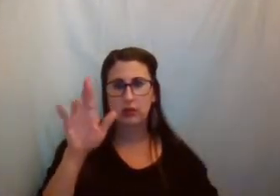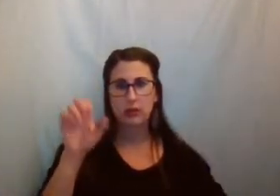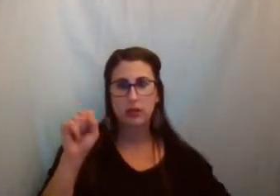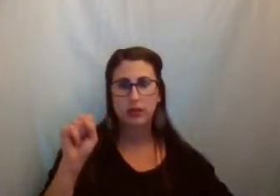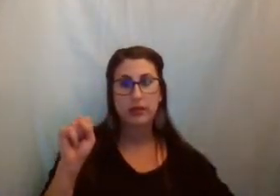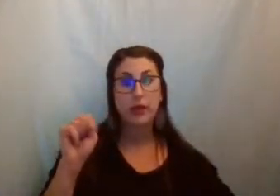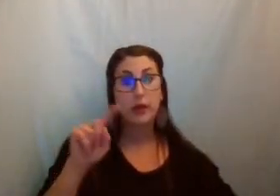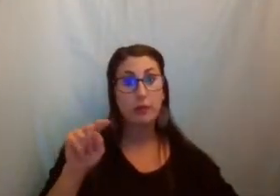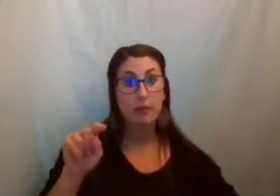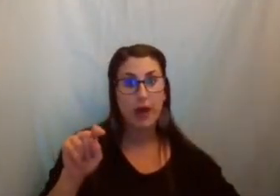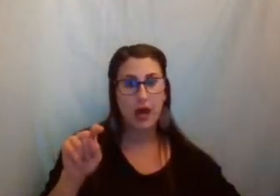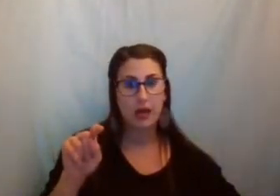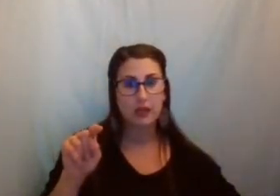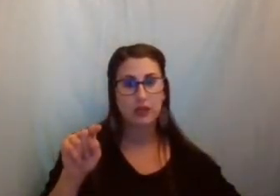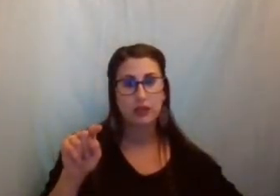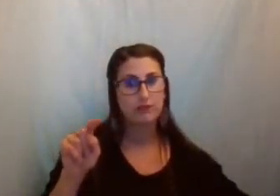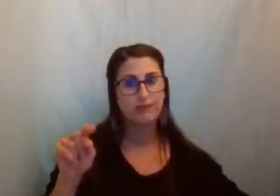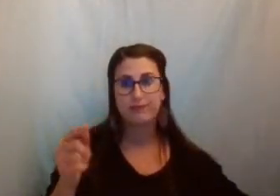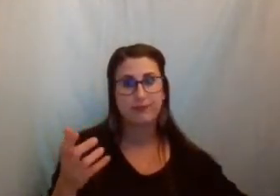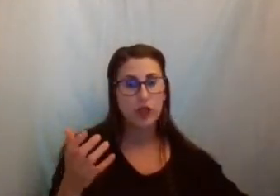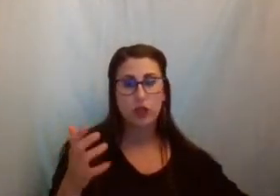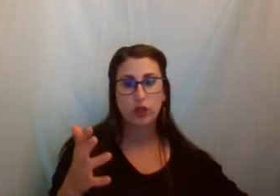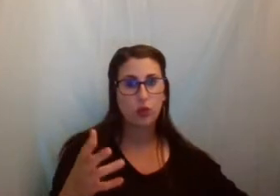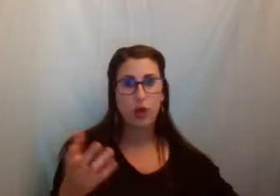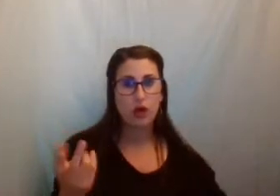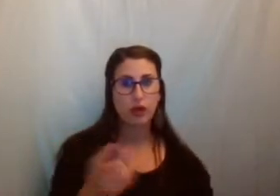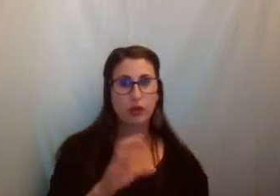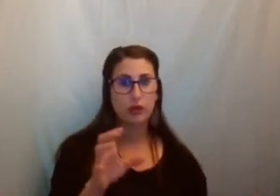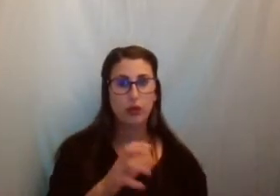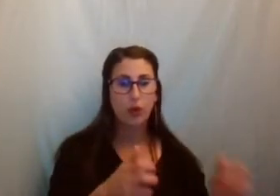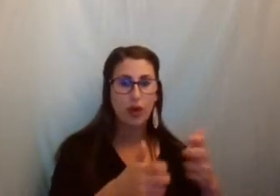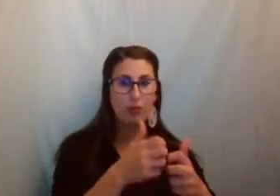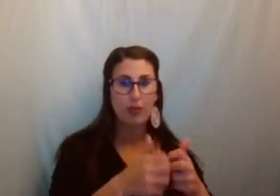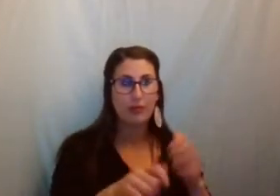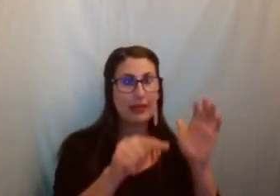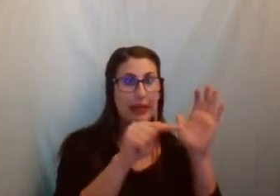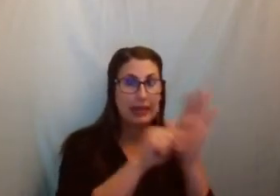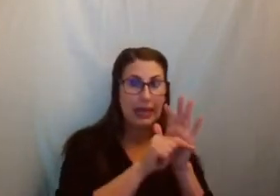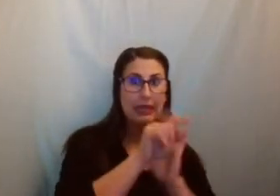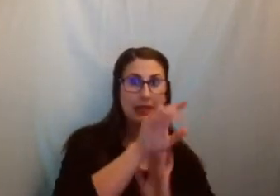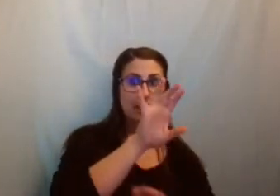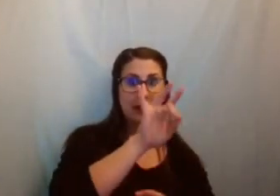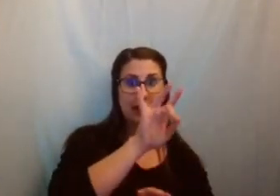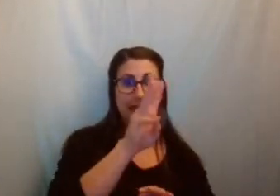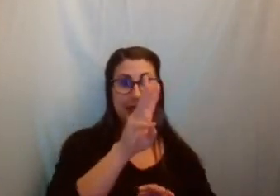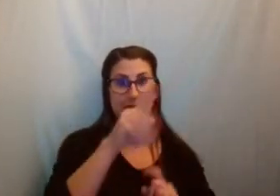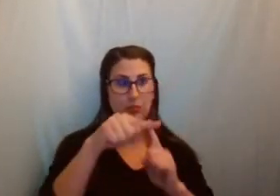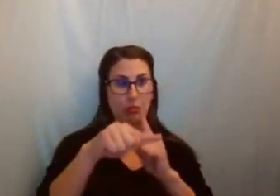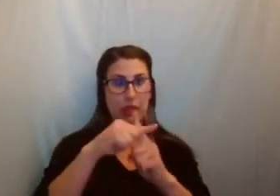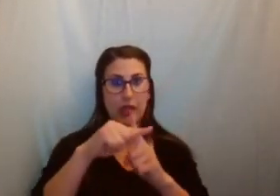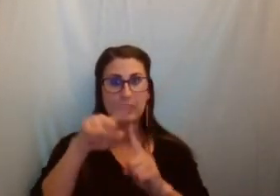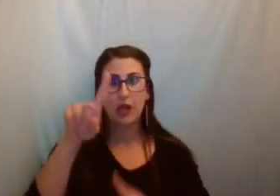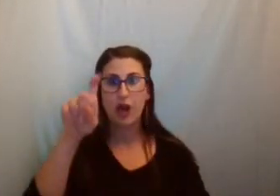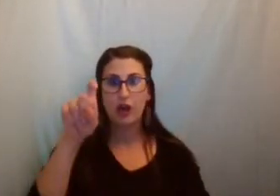all right? But you're not going to want to do a problem that's like negative 86 plus